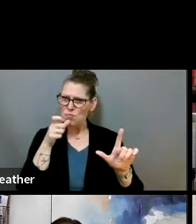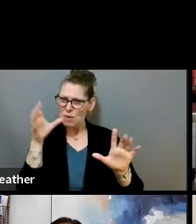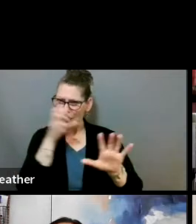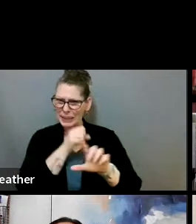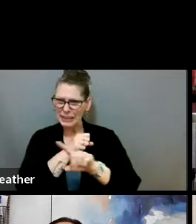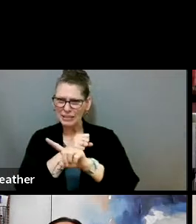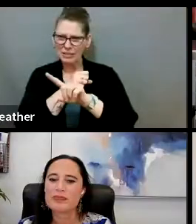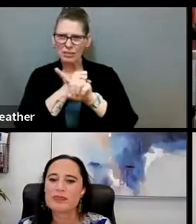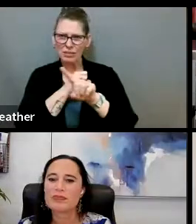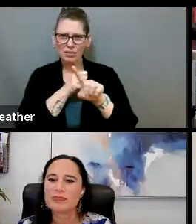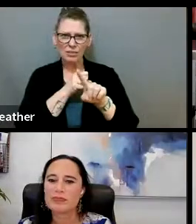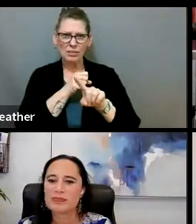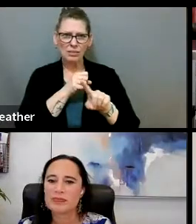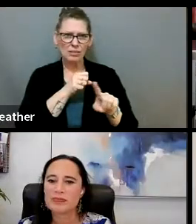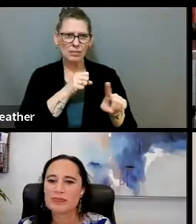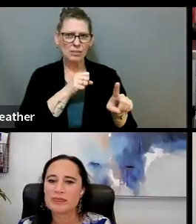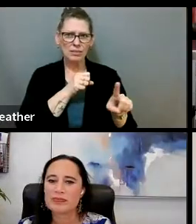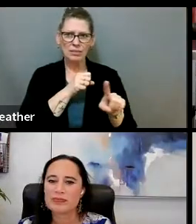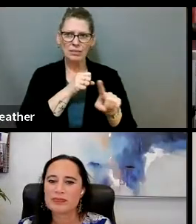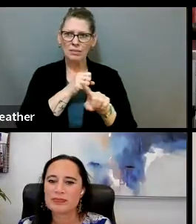missed?